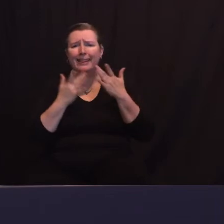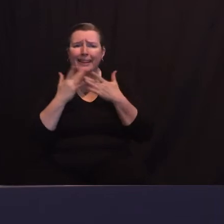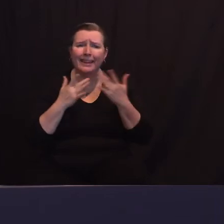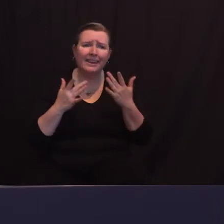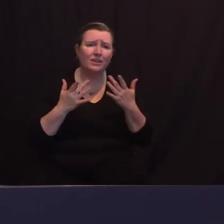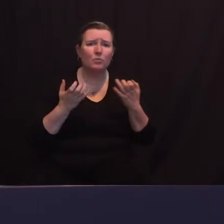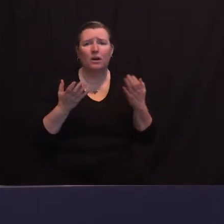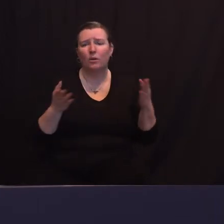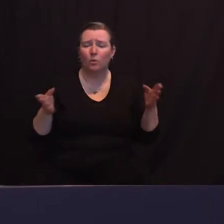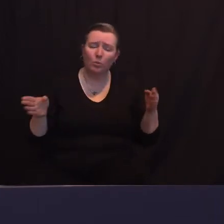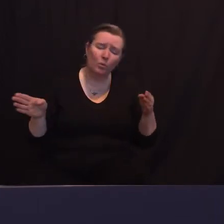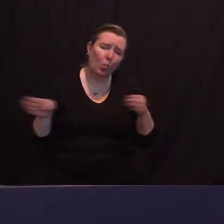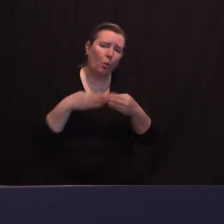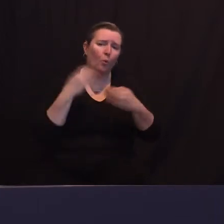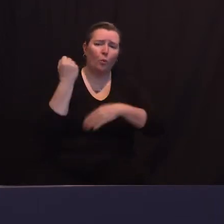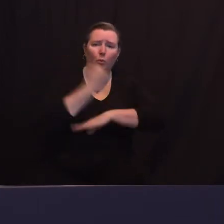seemed